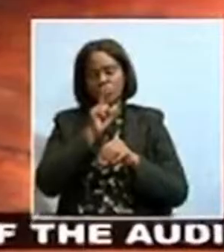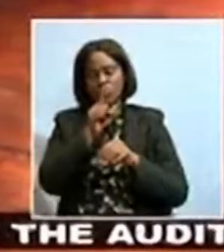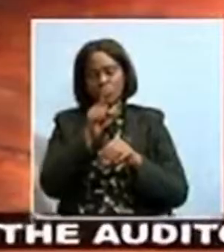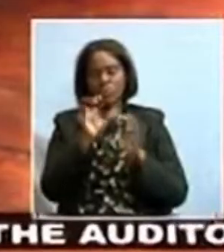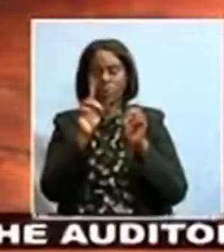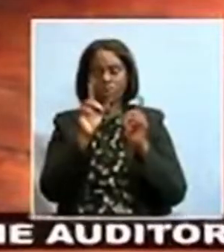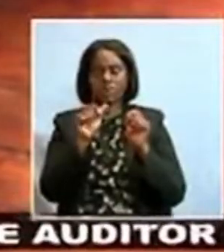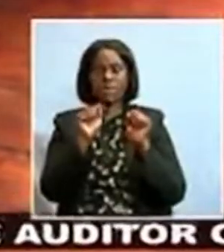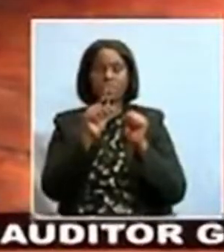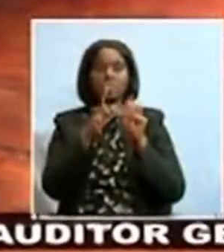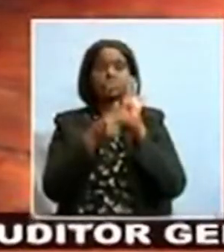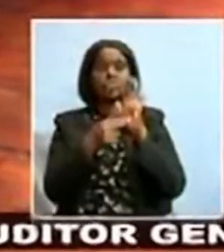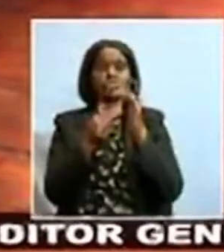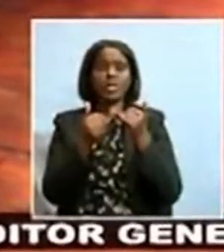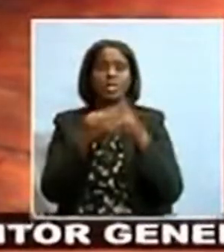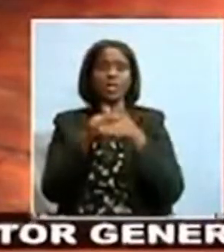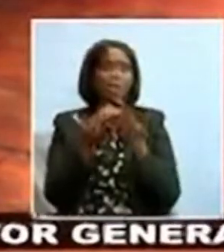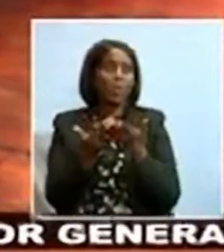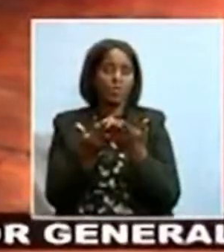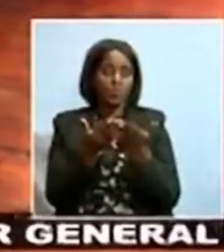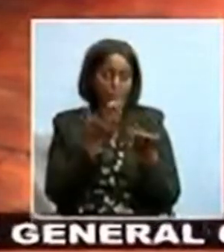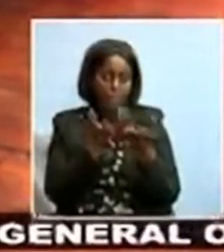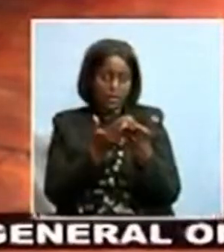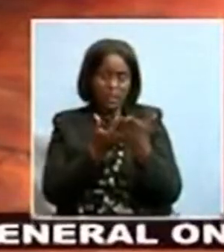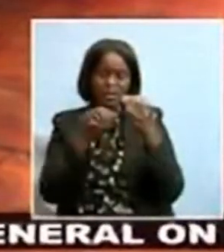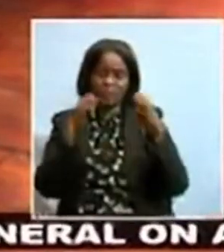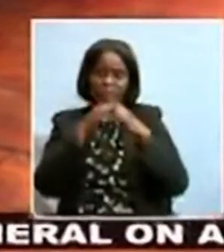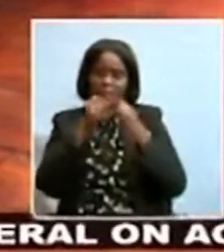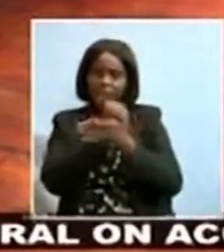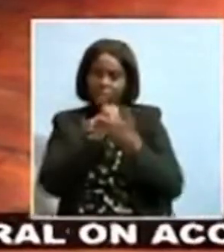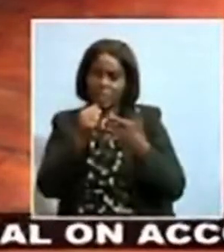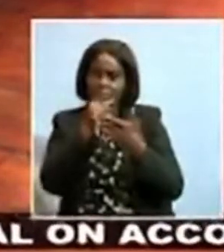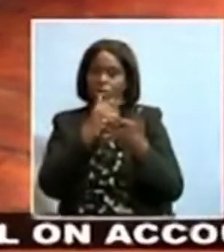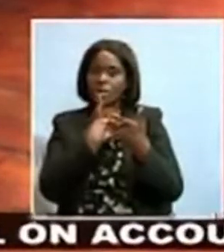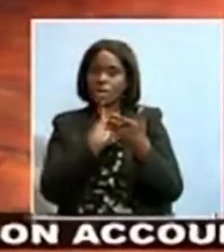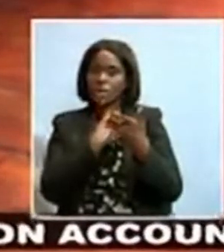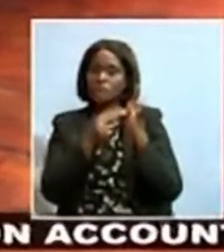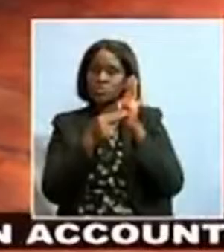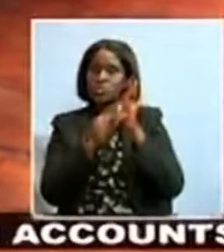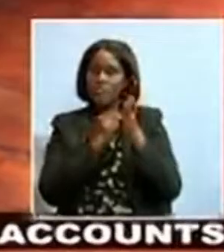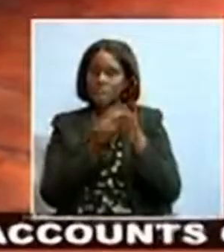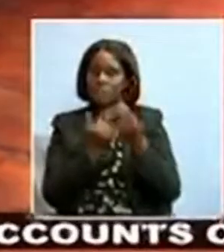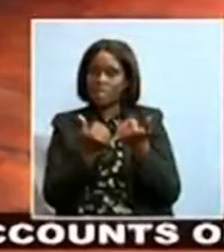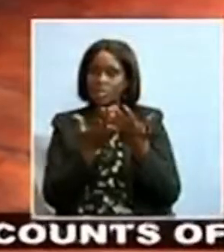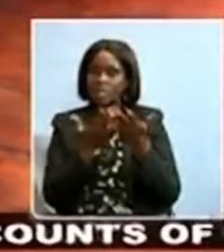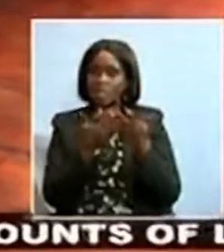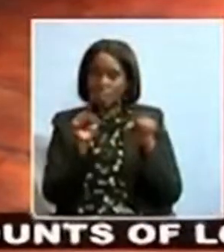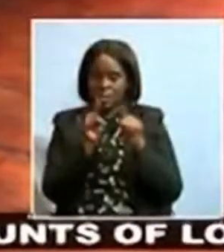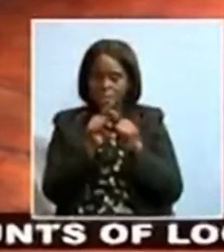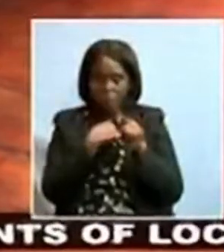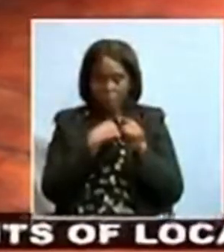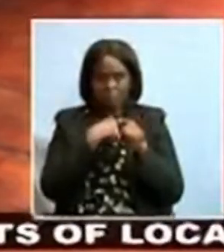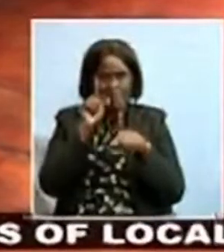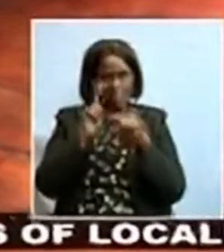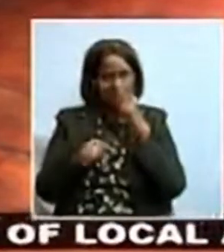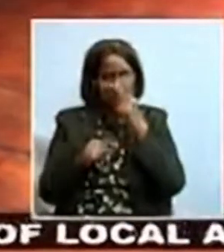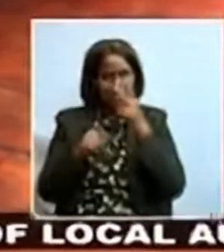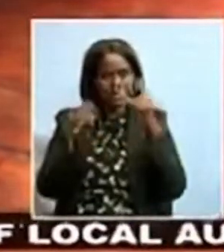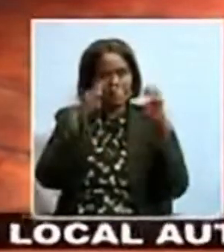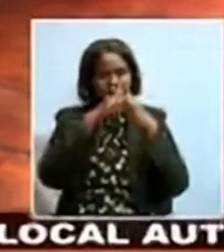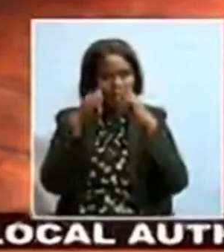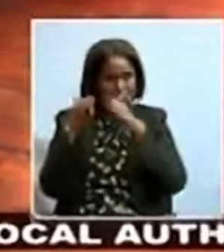Okay, can you demonstrate now how these bank statements you have? Because I can't even see bank statements